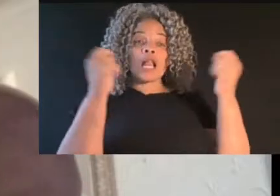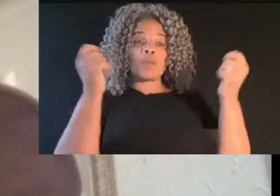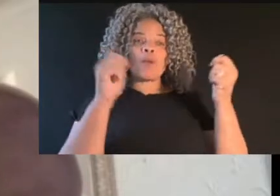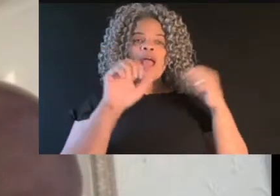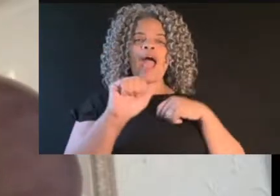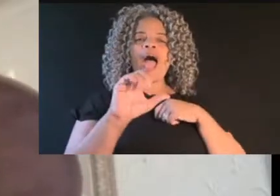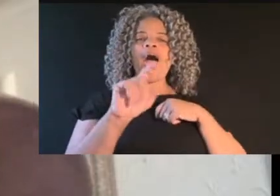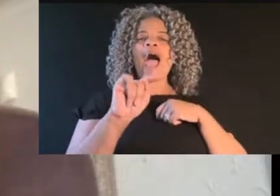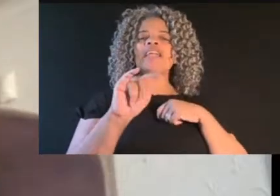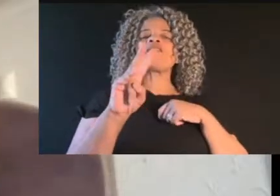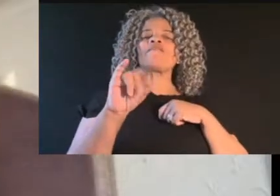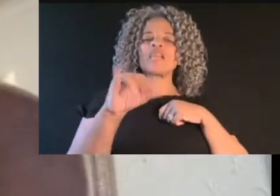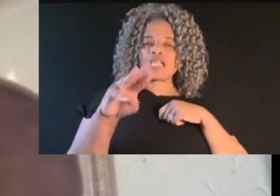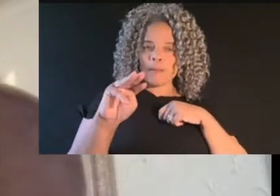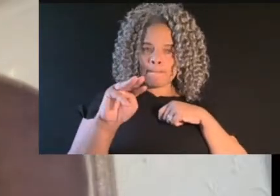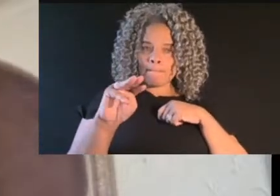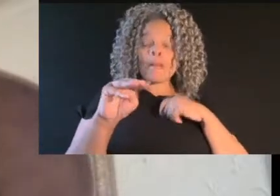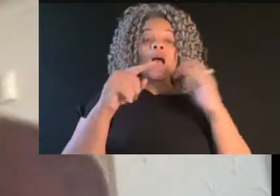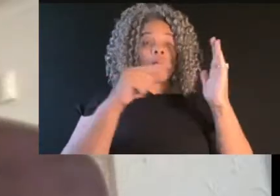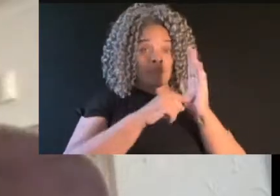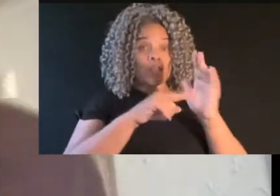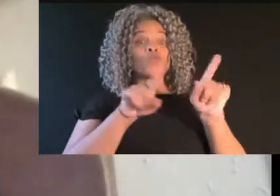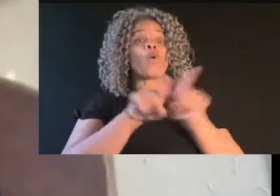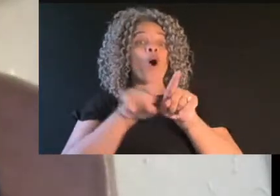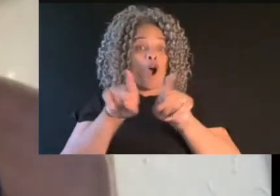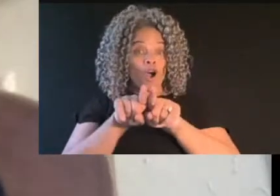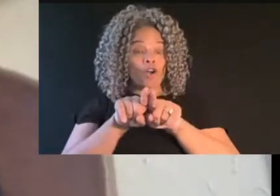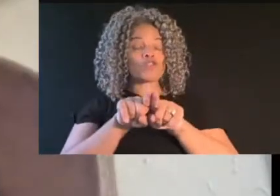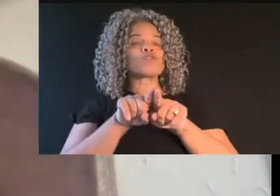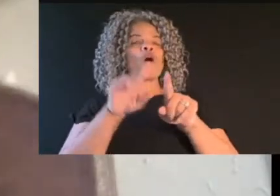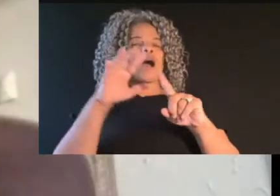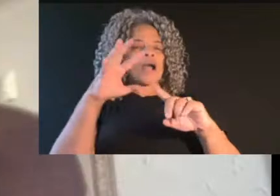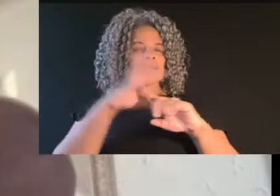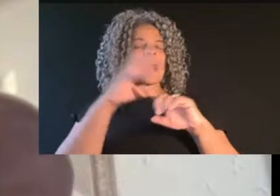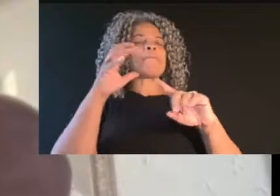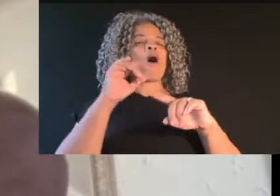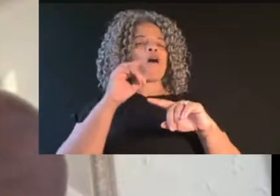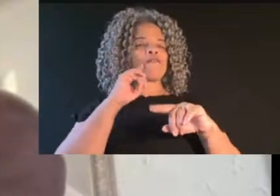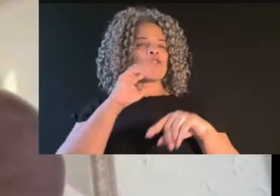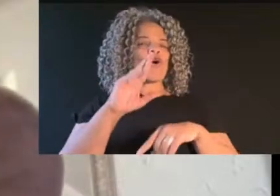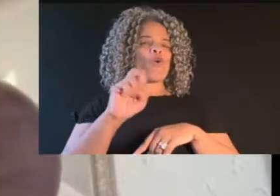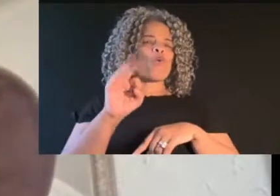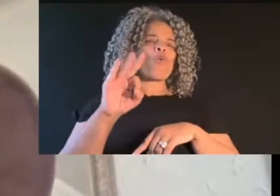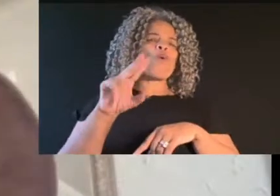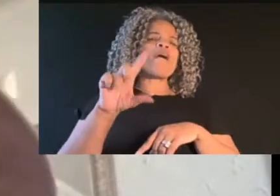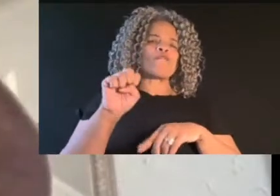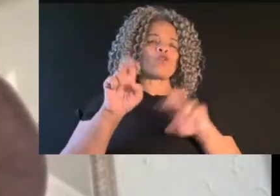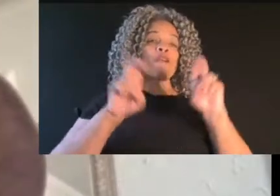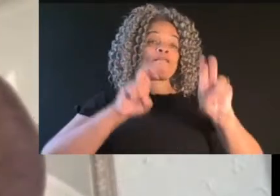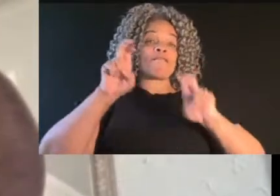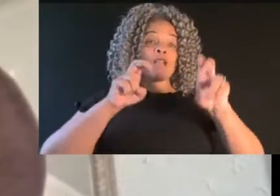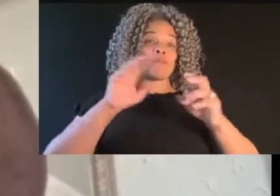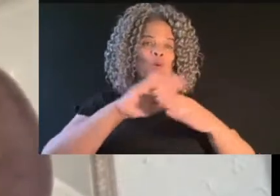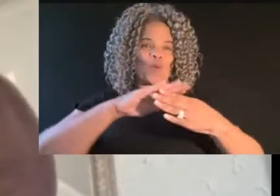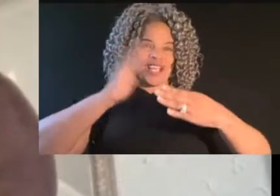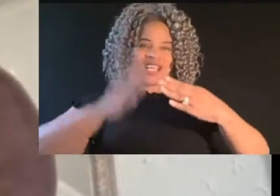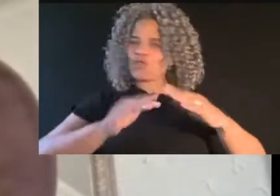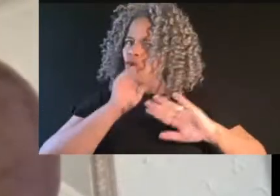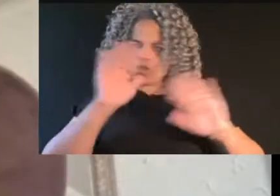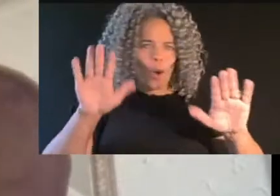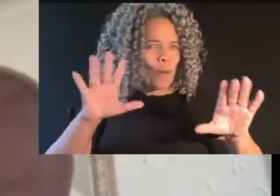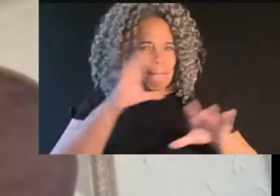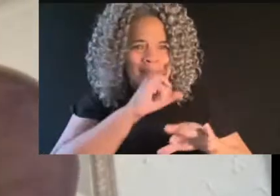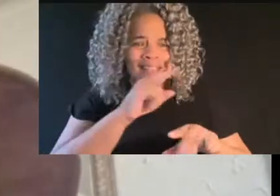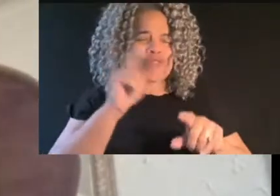activism. And this too will also cap off the Refuge Festival weekend. So don't miss it, y'all. You got to go on